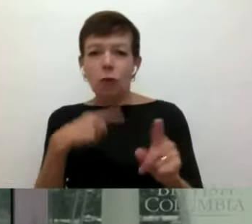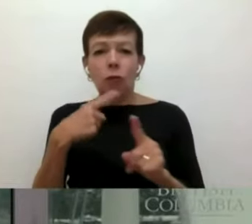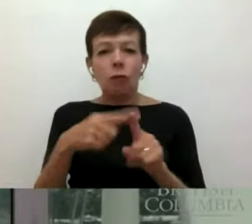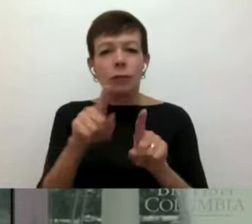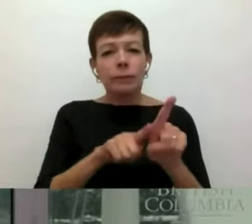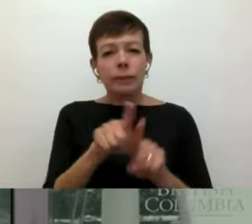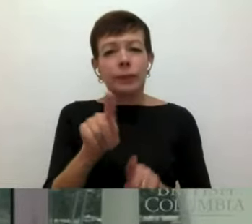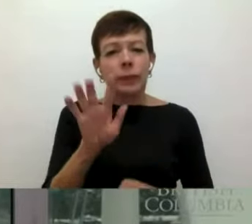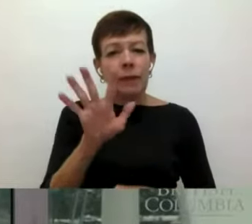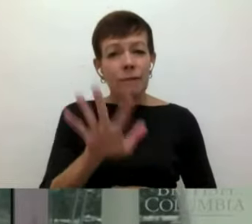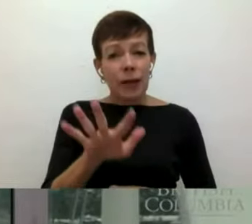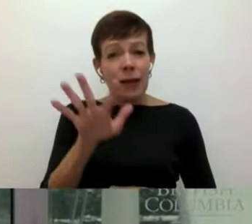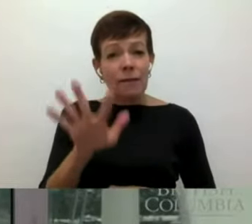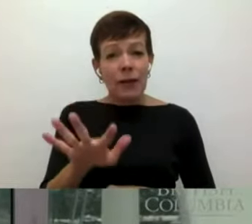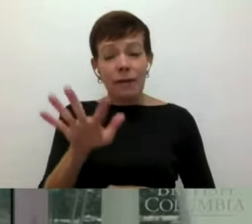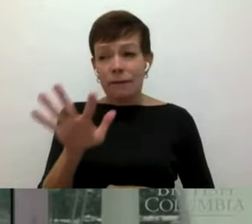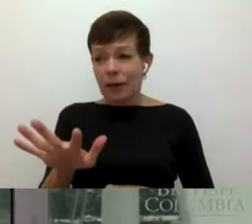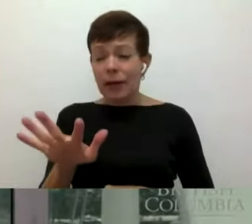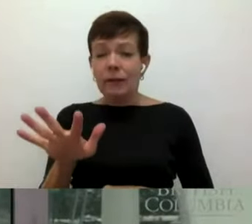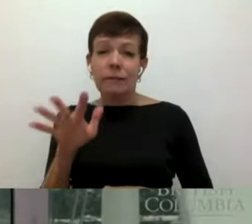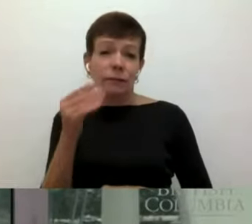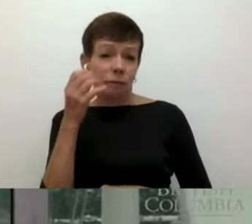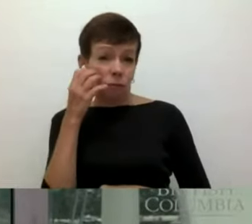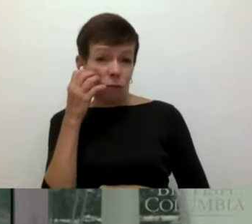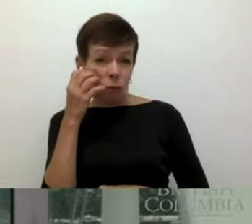Wildfire Service or by calling